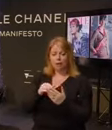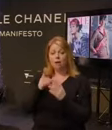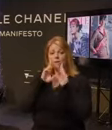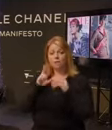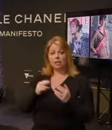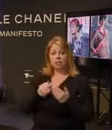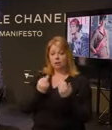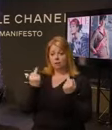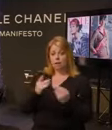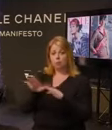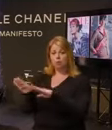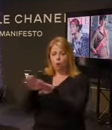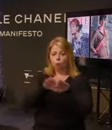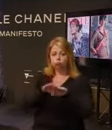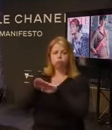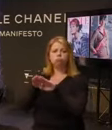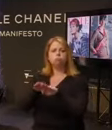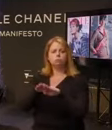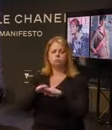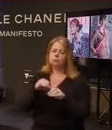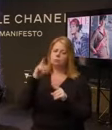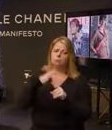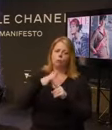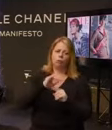of her, you know, important to her legacy.